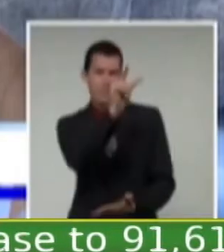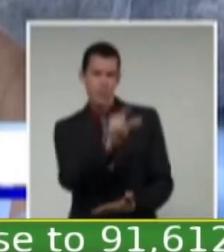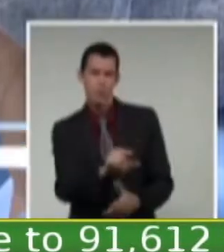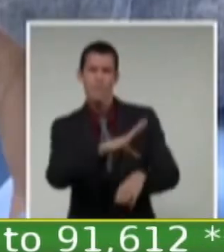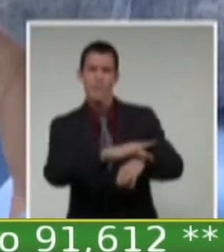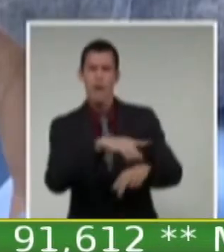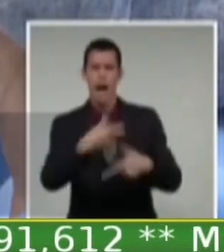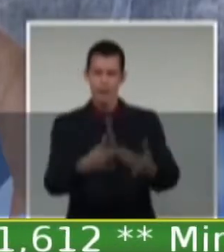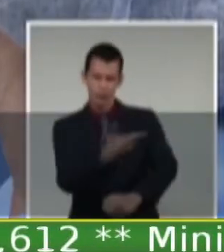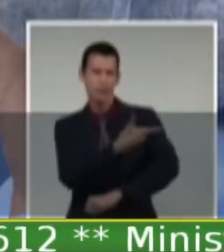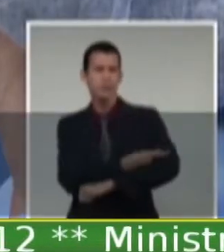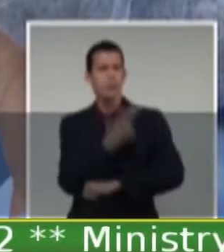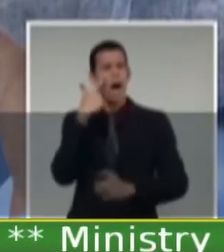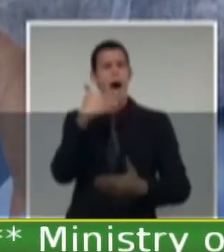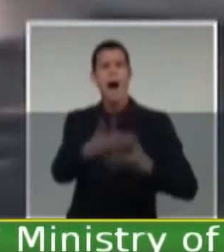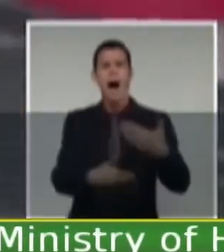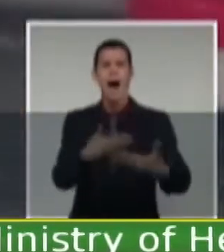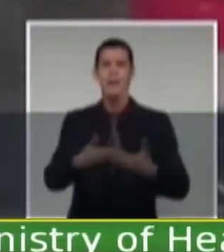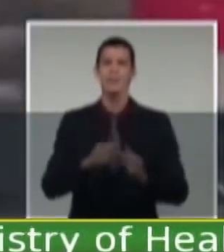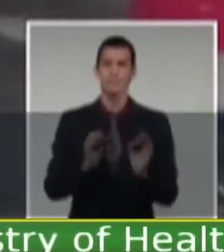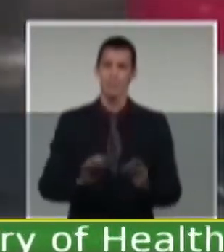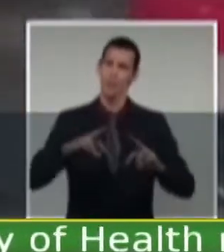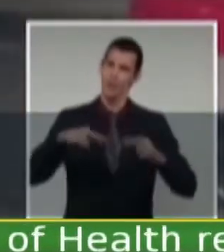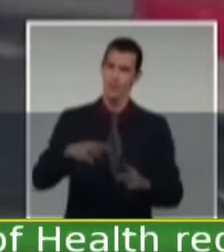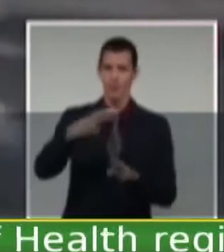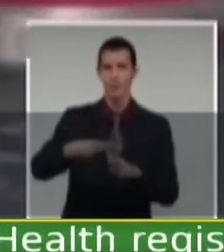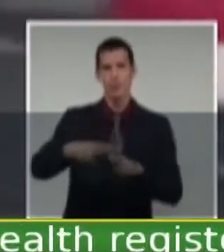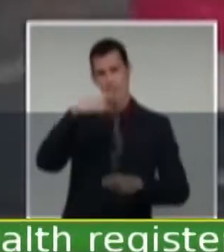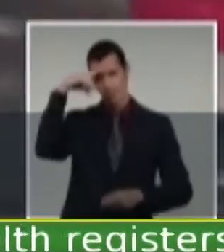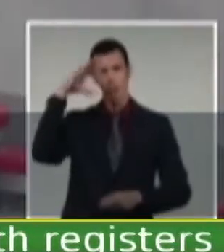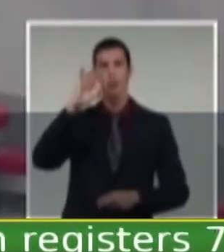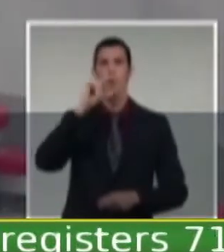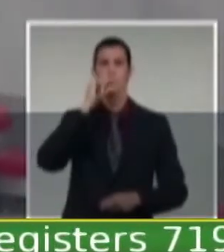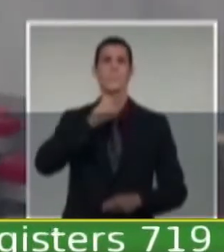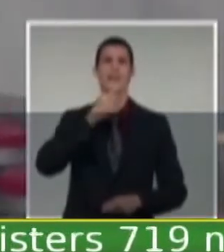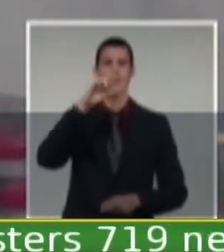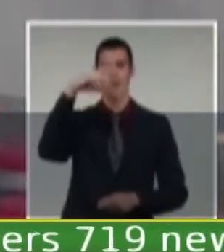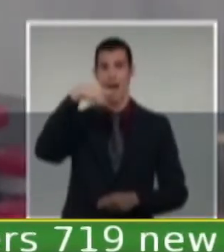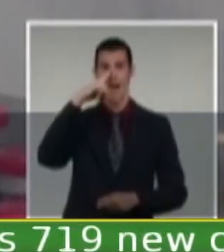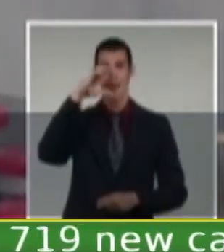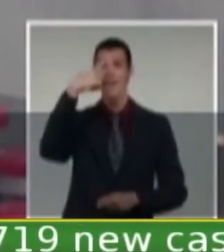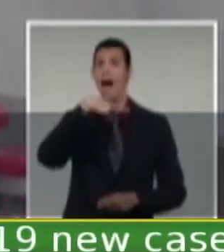Es el primer candidato vacunal cubano en alcanzar el permiso de la autoridad regulatoria en el país.